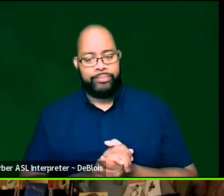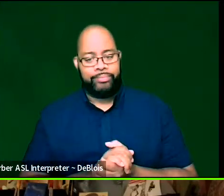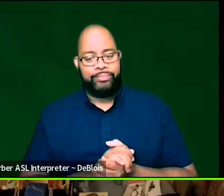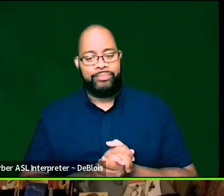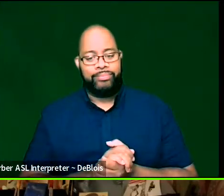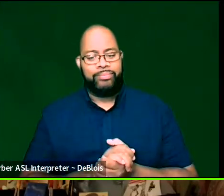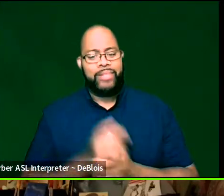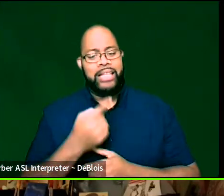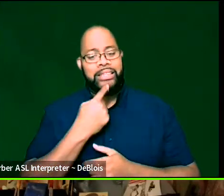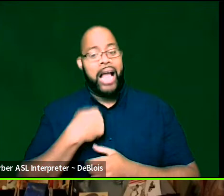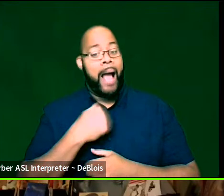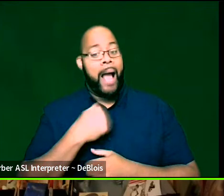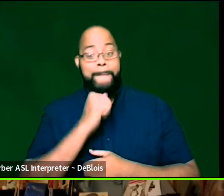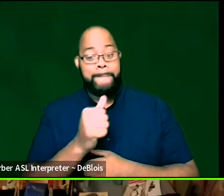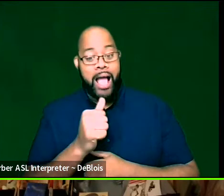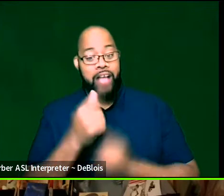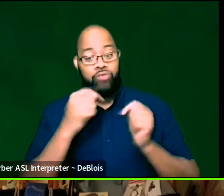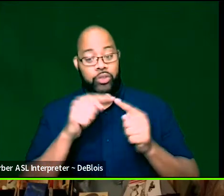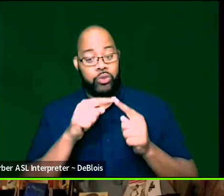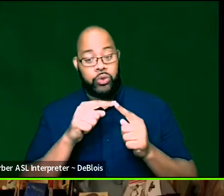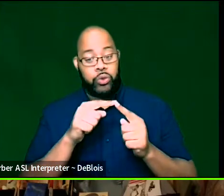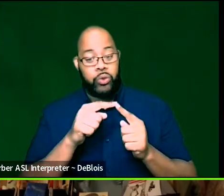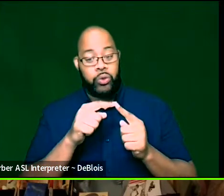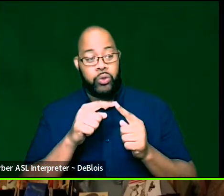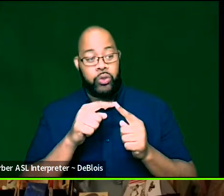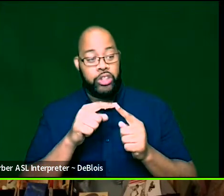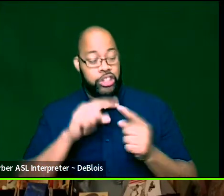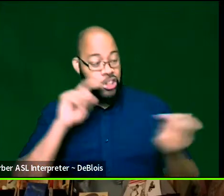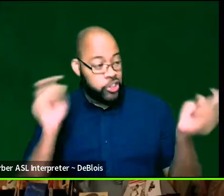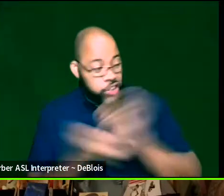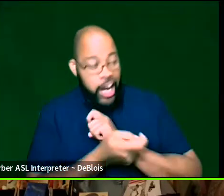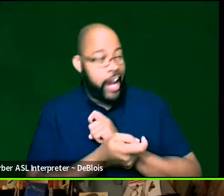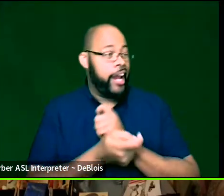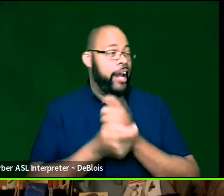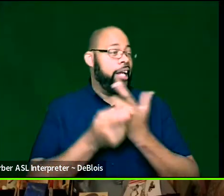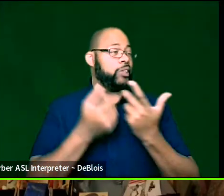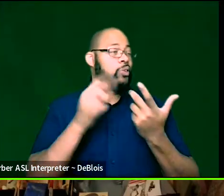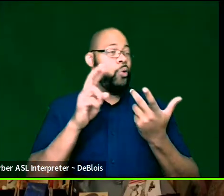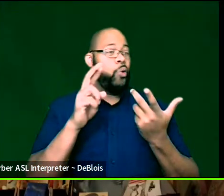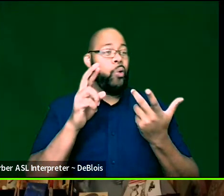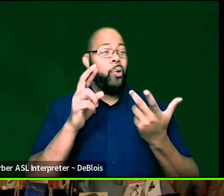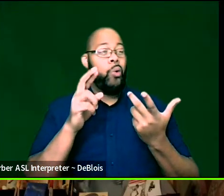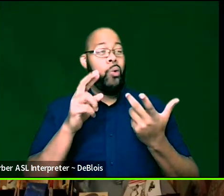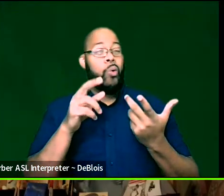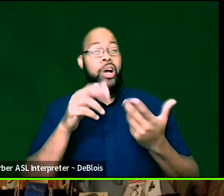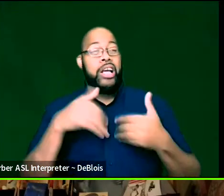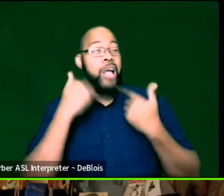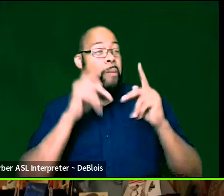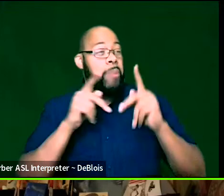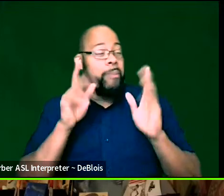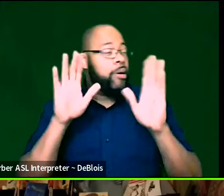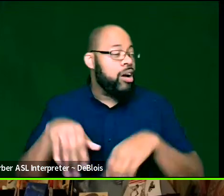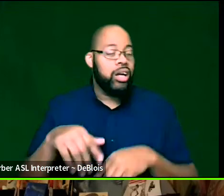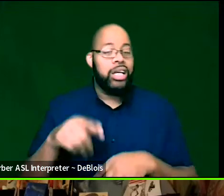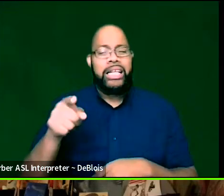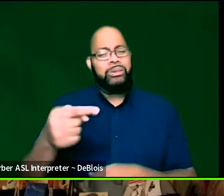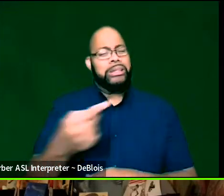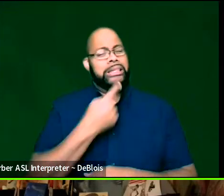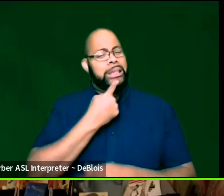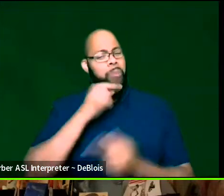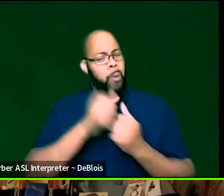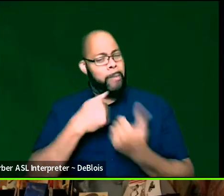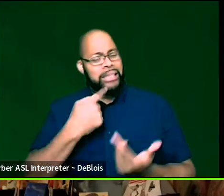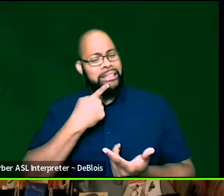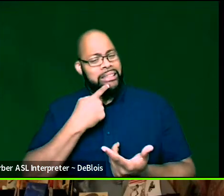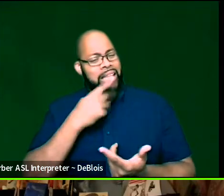And I said, I'm not going to be trying to flip grandmamas or disinterested teenagers. And he was just so disappointed. He